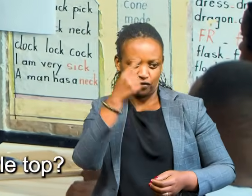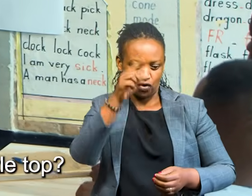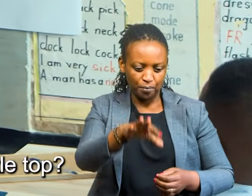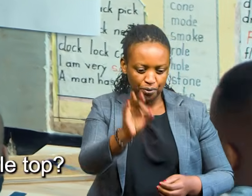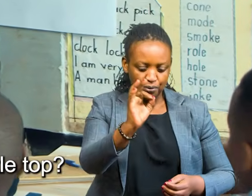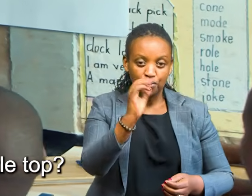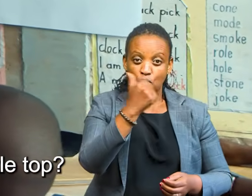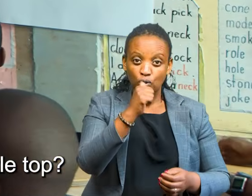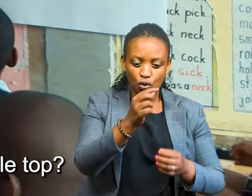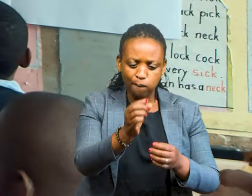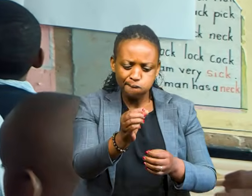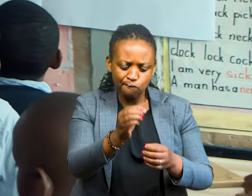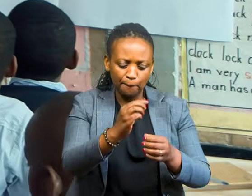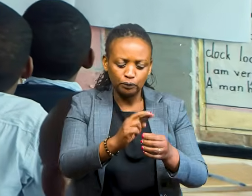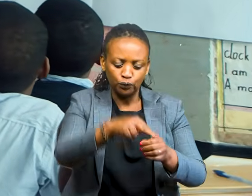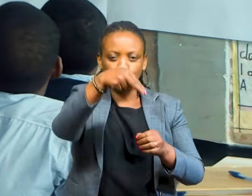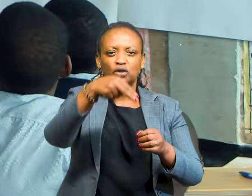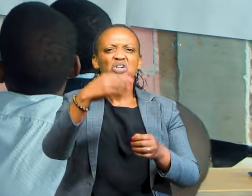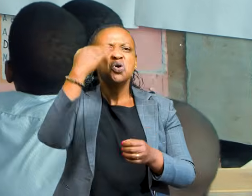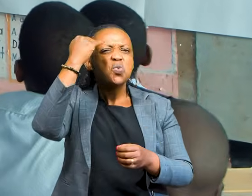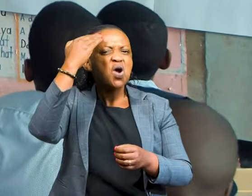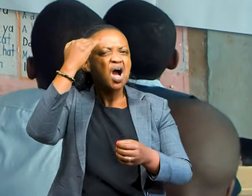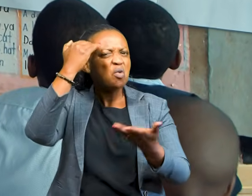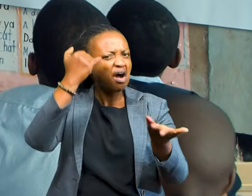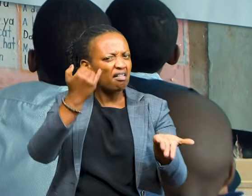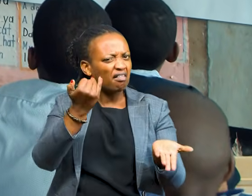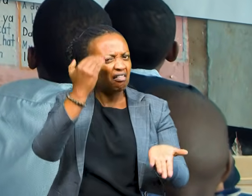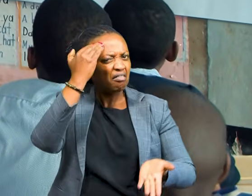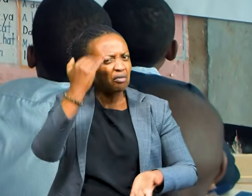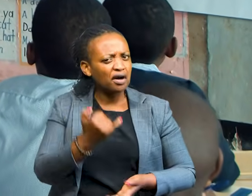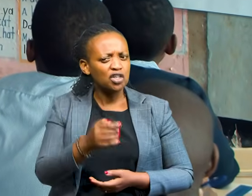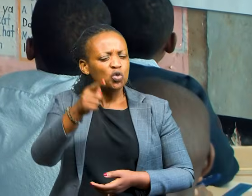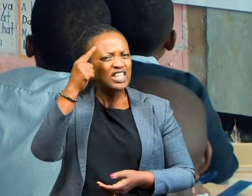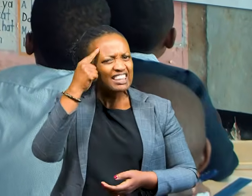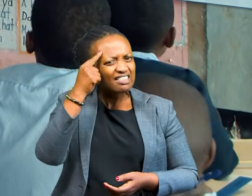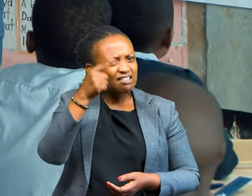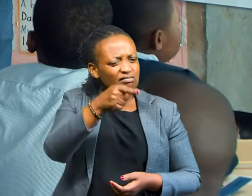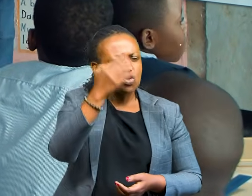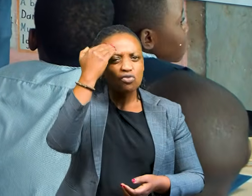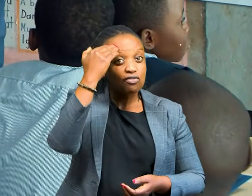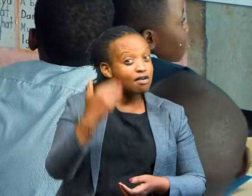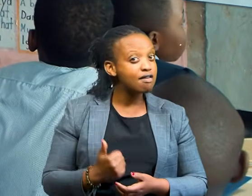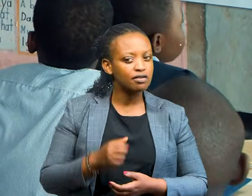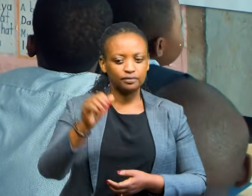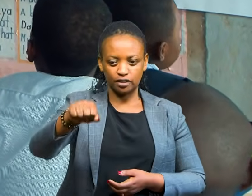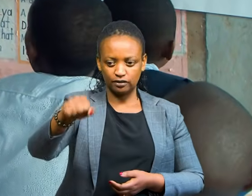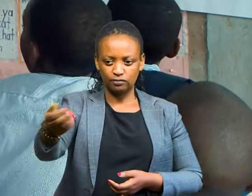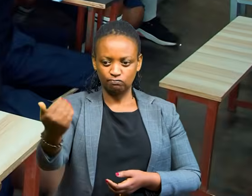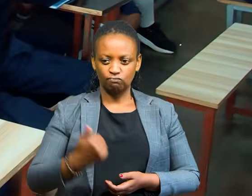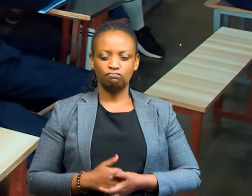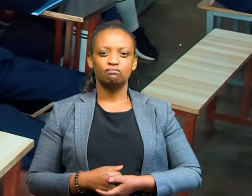a blue bottle top. Why? Why do you think so? Why do you think so?